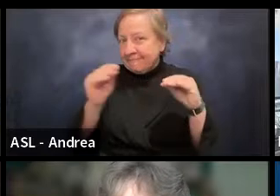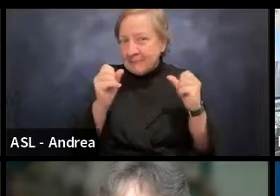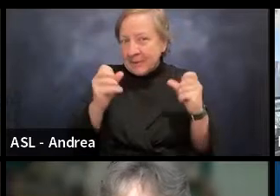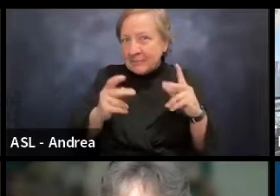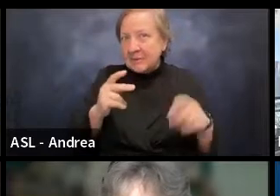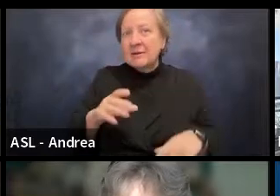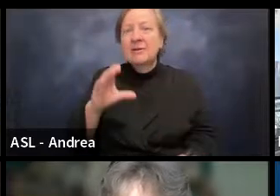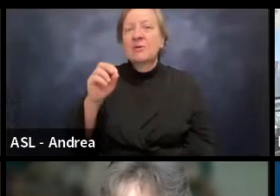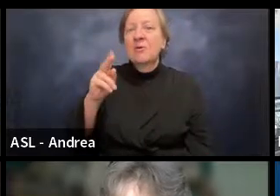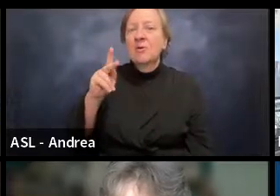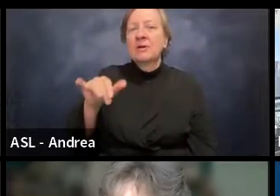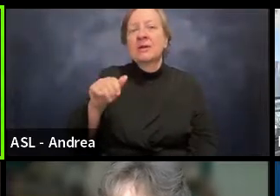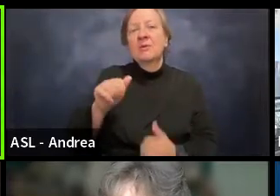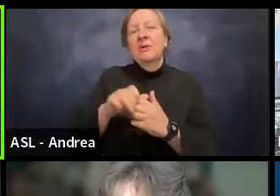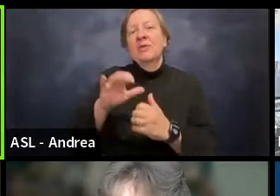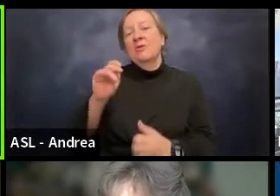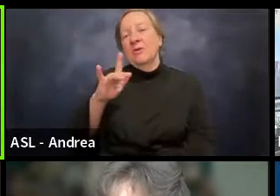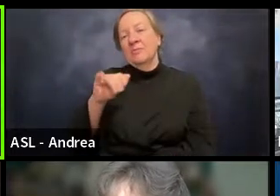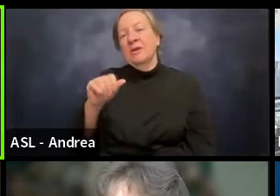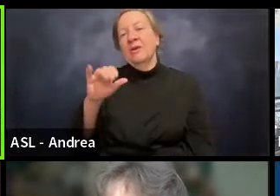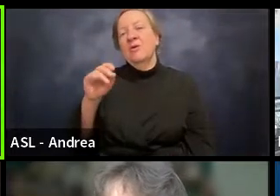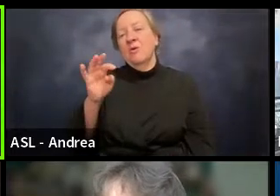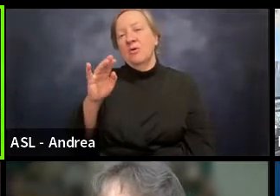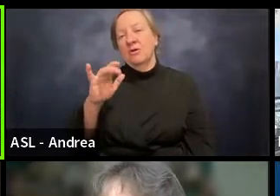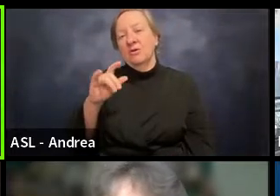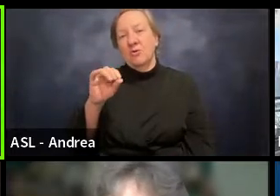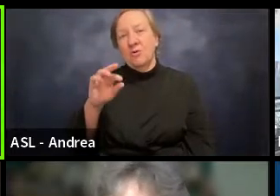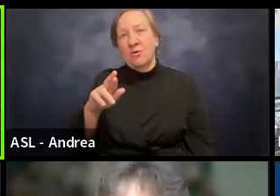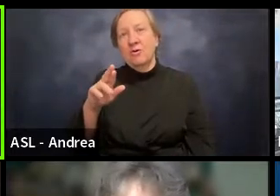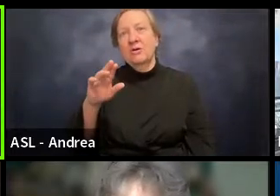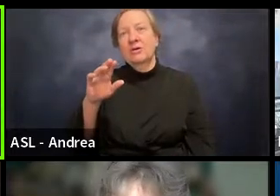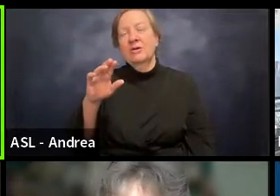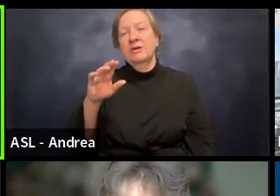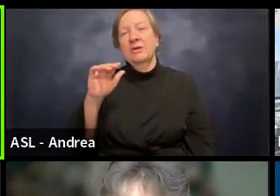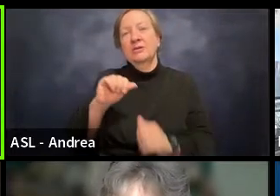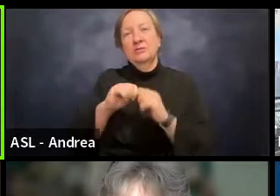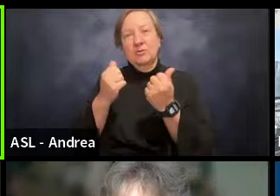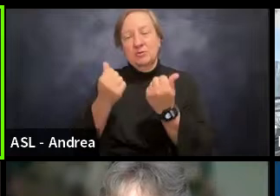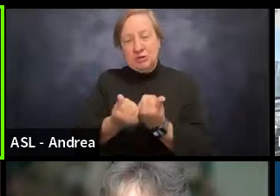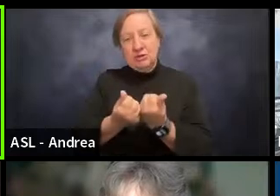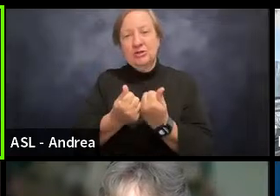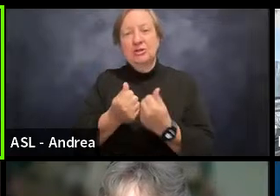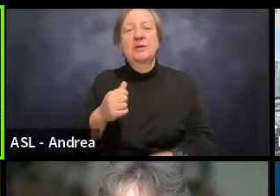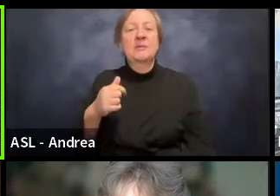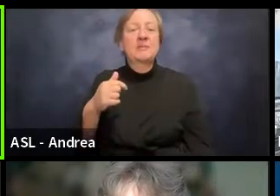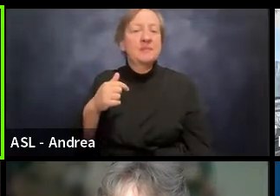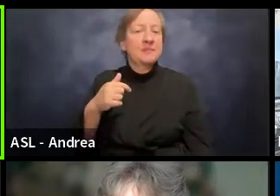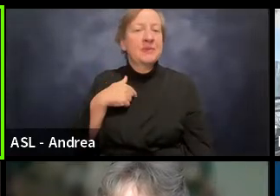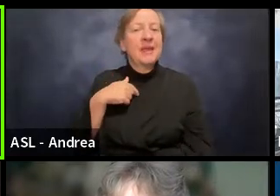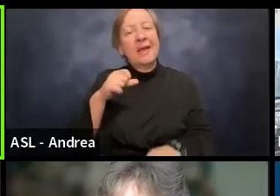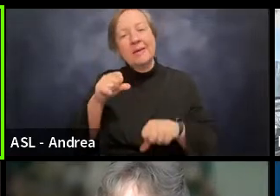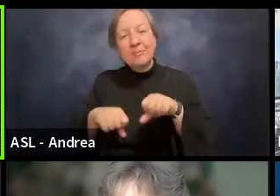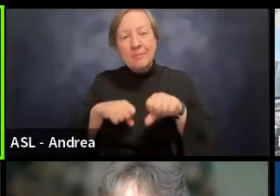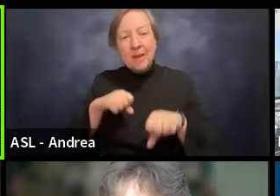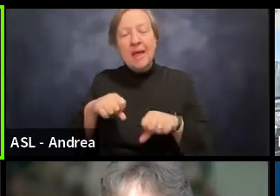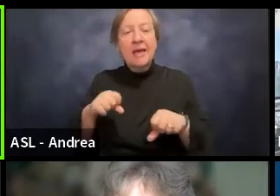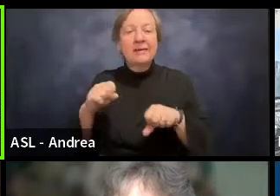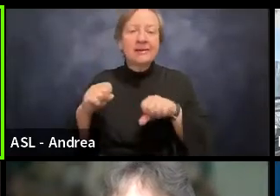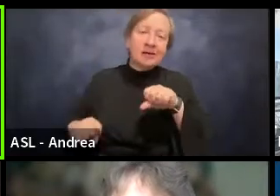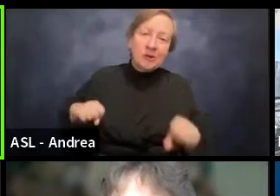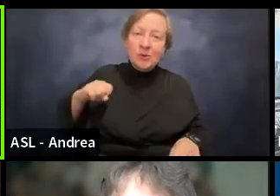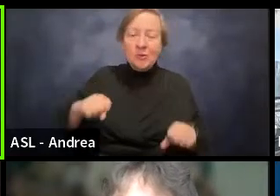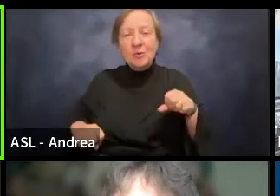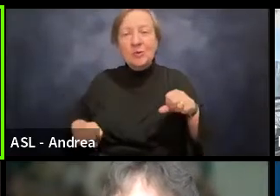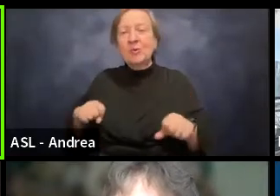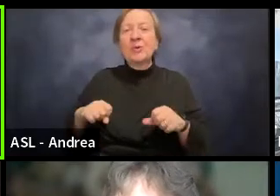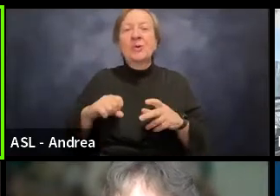Courtney Collier with Columbia Corridor Association. You know, I'm a kayaker, canoeist, rafter, whitewater. They had